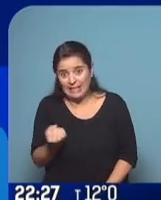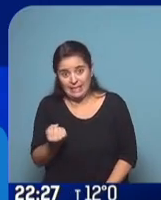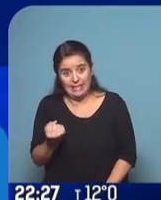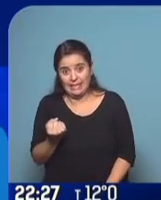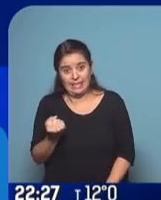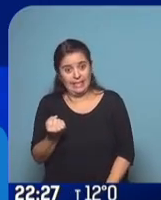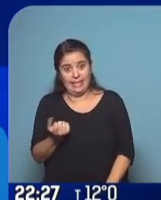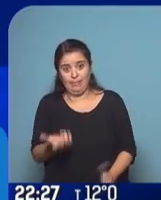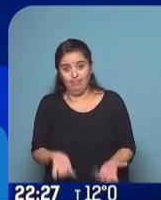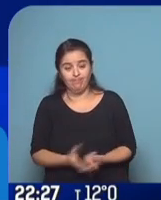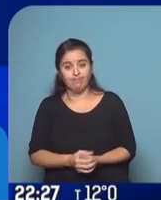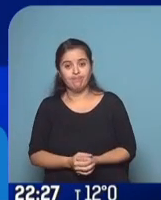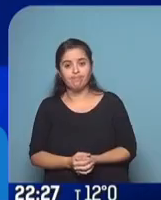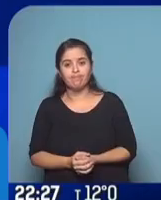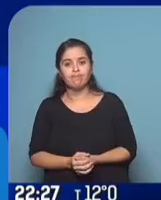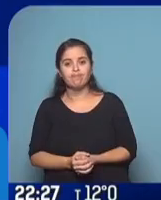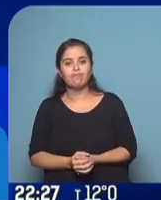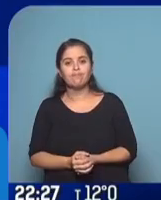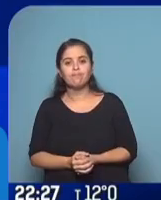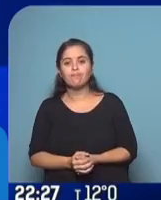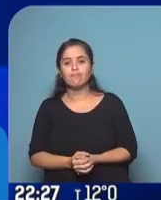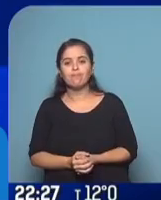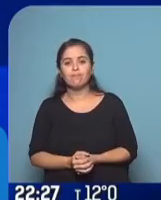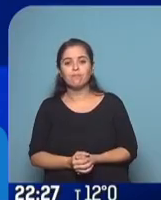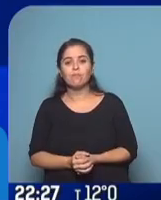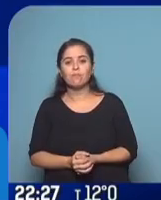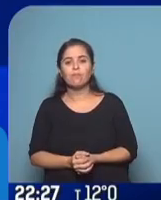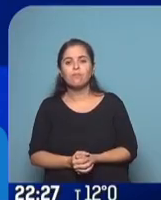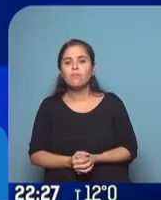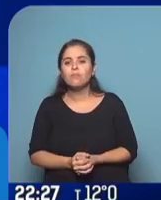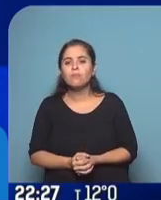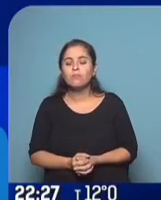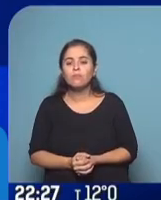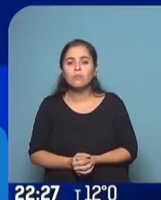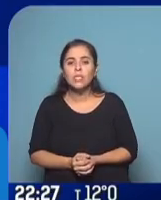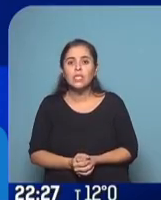unintentional escalations that could occur in a region that is already